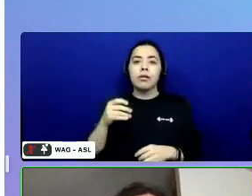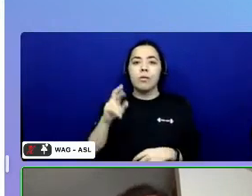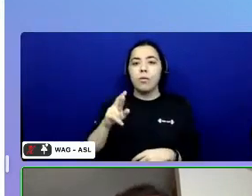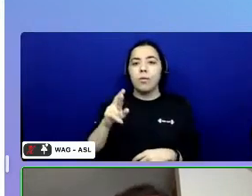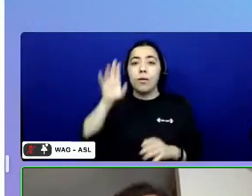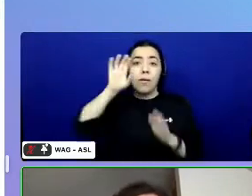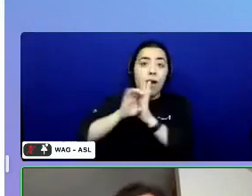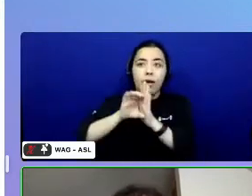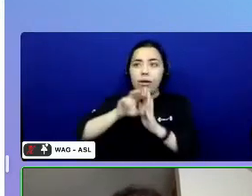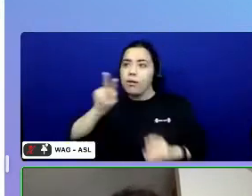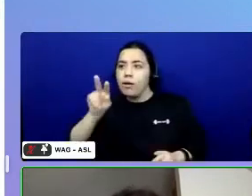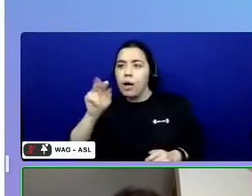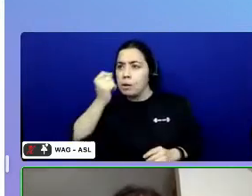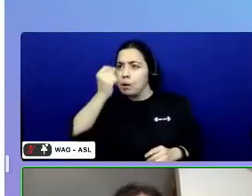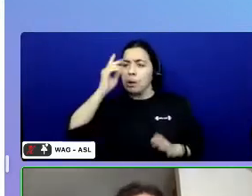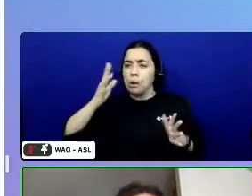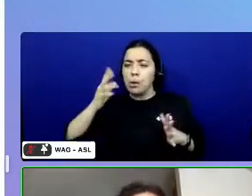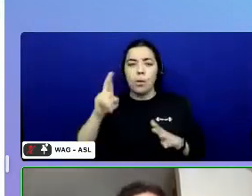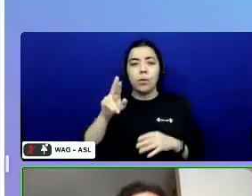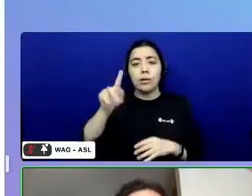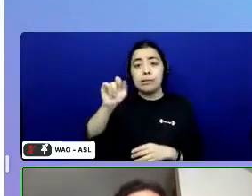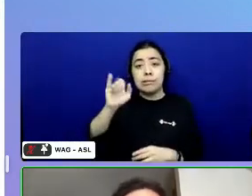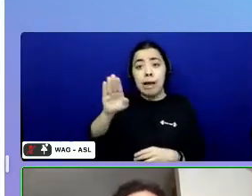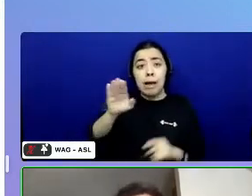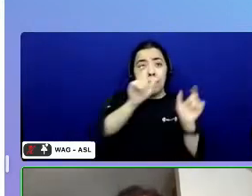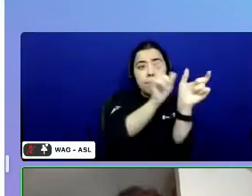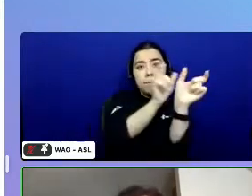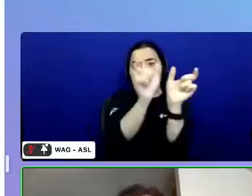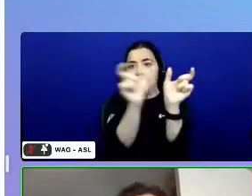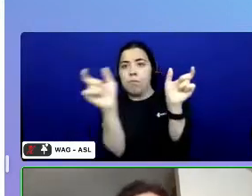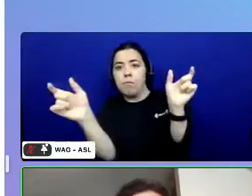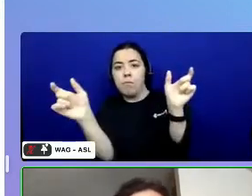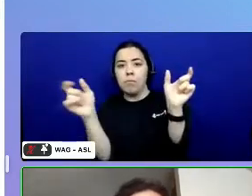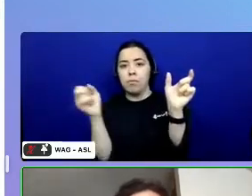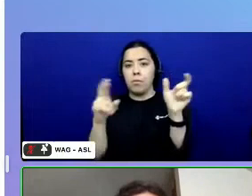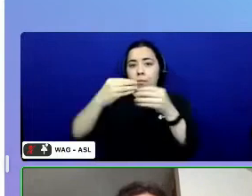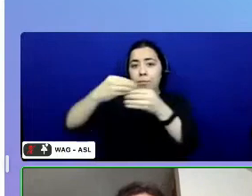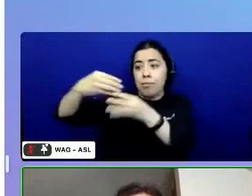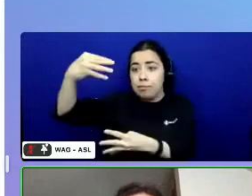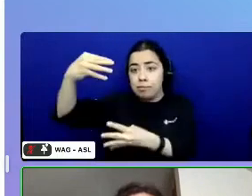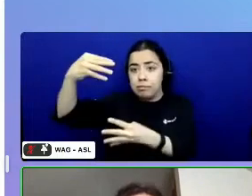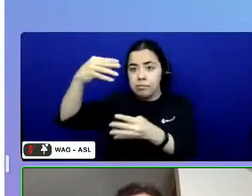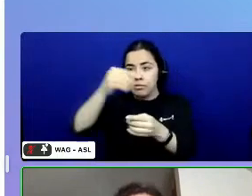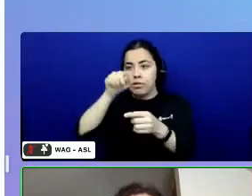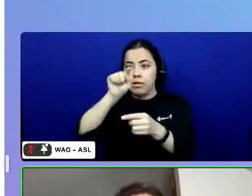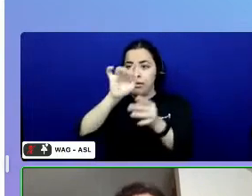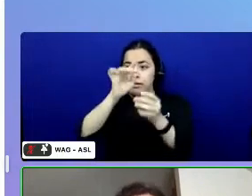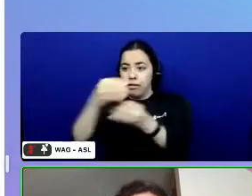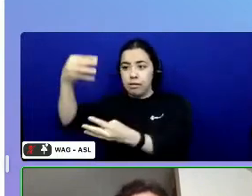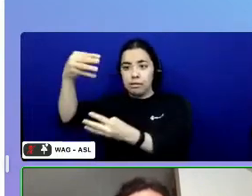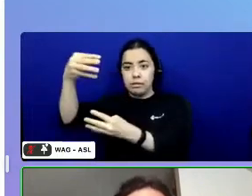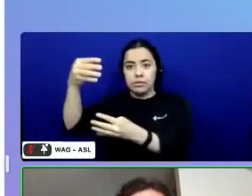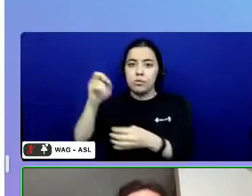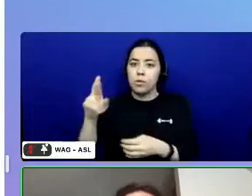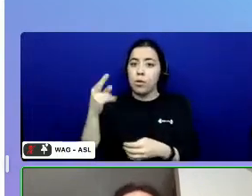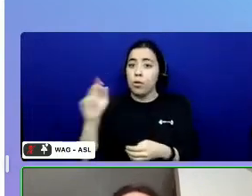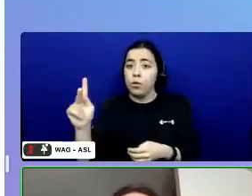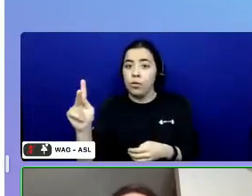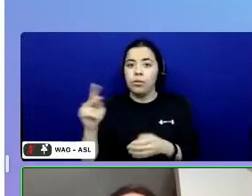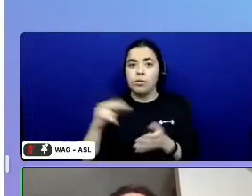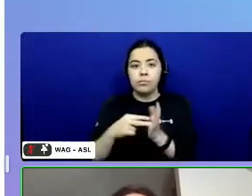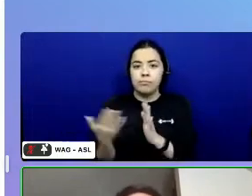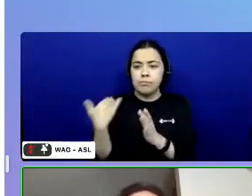boxes, inputs. And we have been leveraging over the last few years our large user base to help us collect machine learning